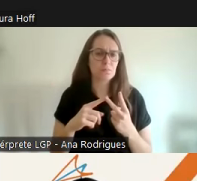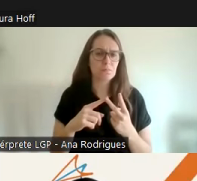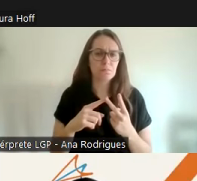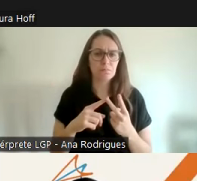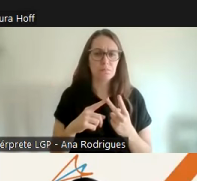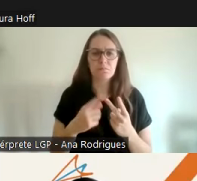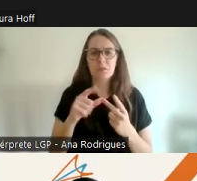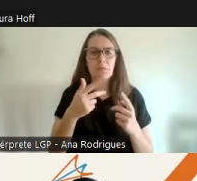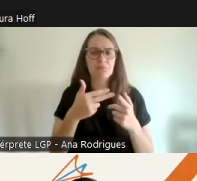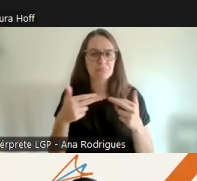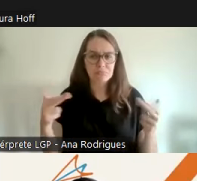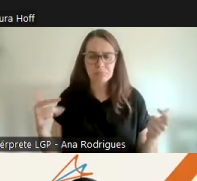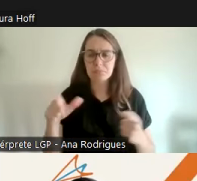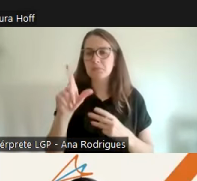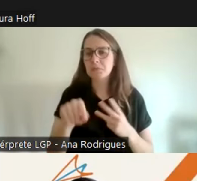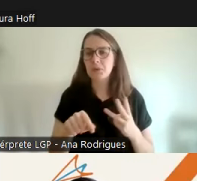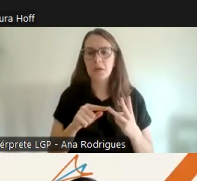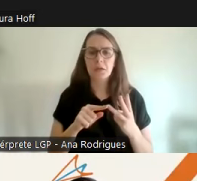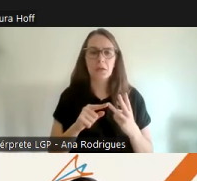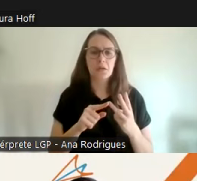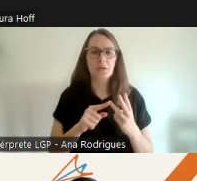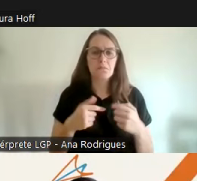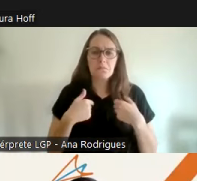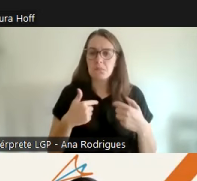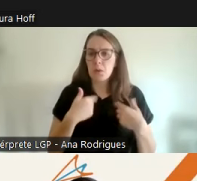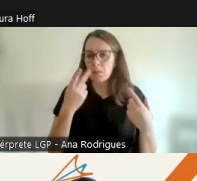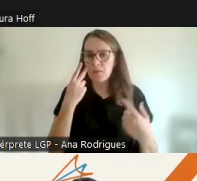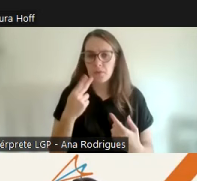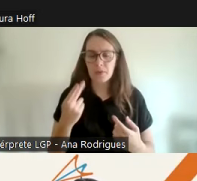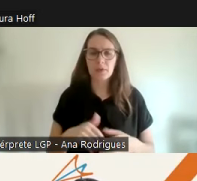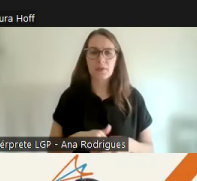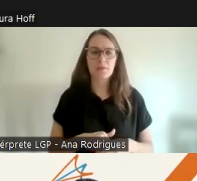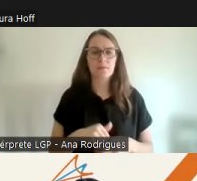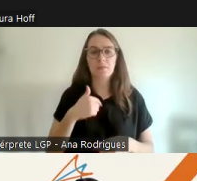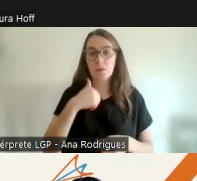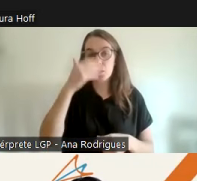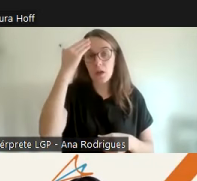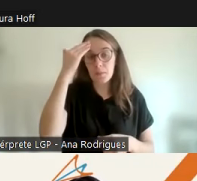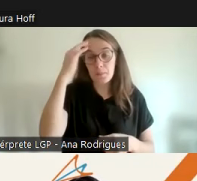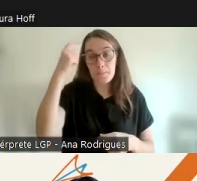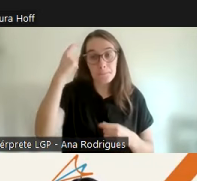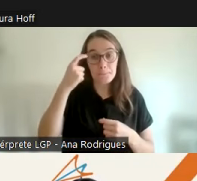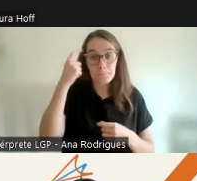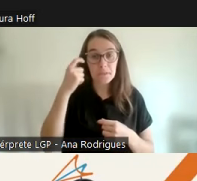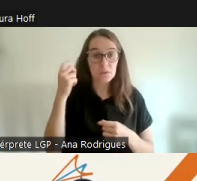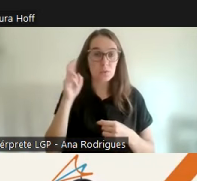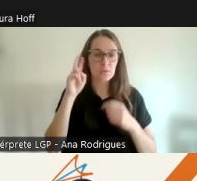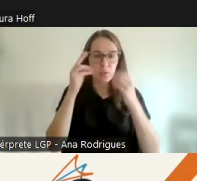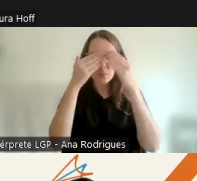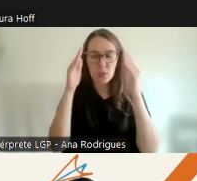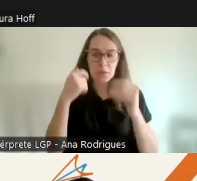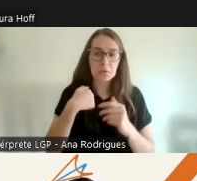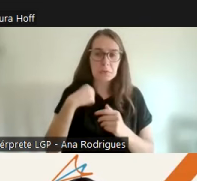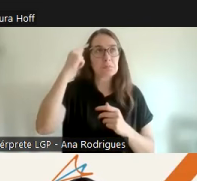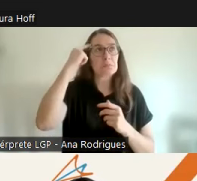and diversity, and life itself. Well, when I think about democratic values, the first